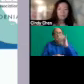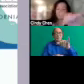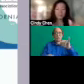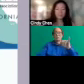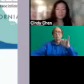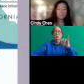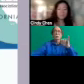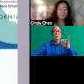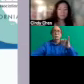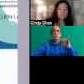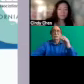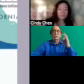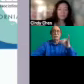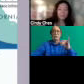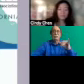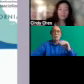that's approached?